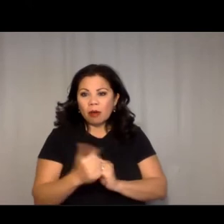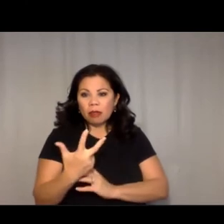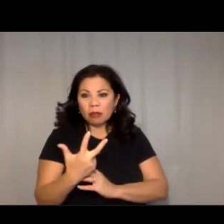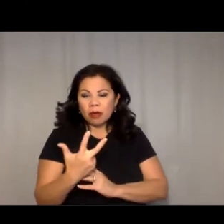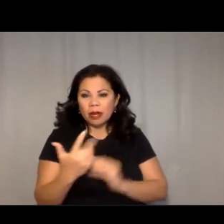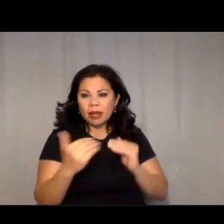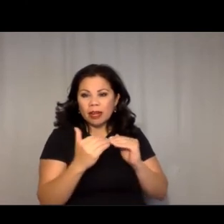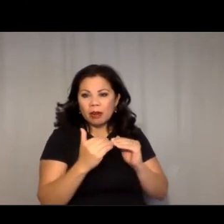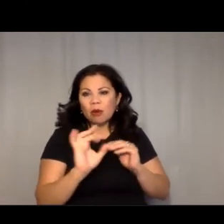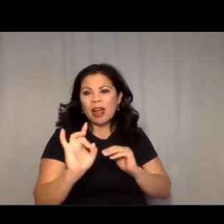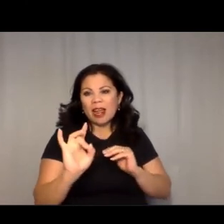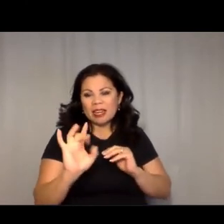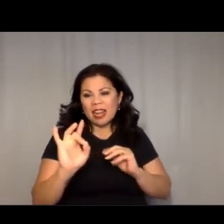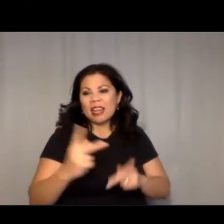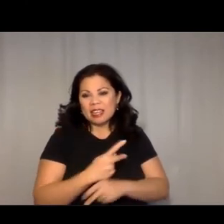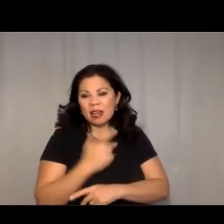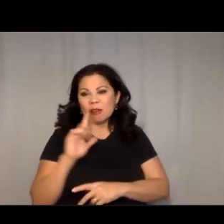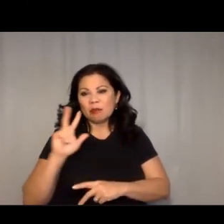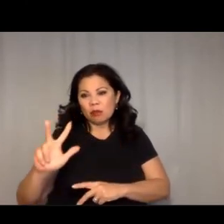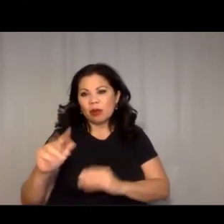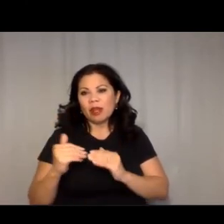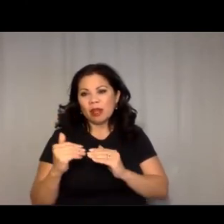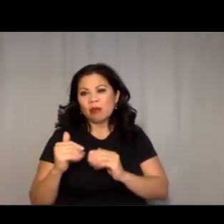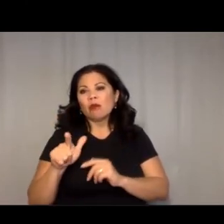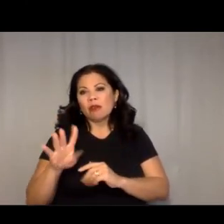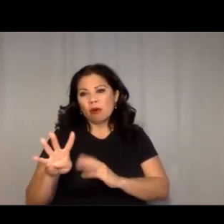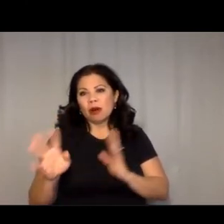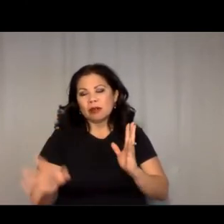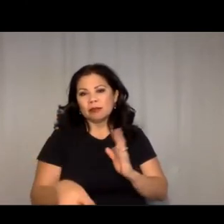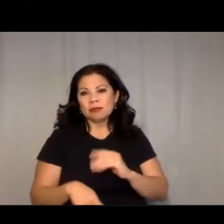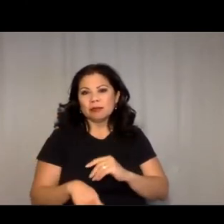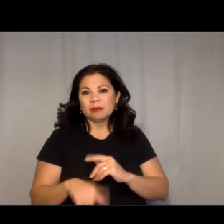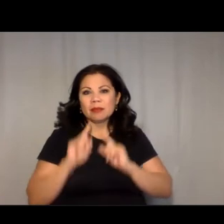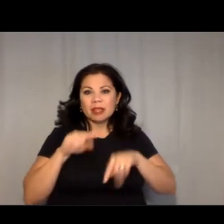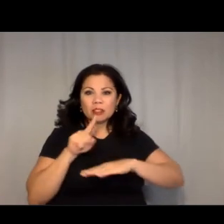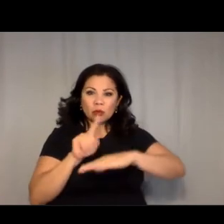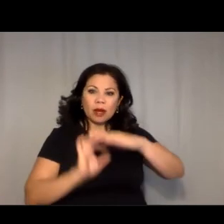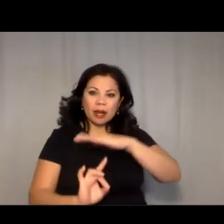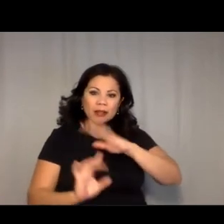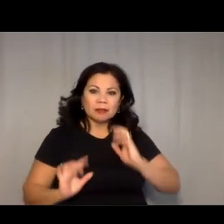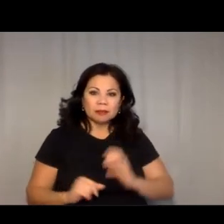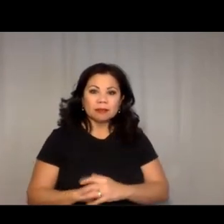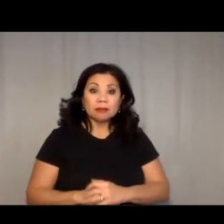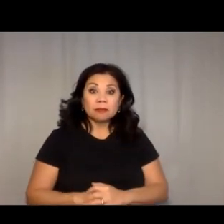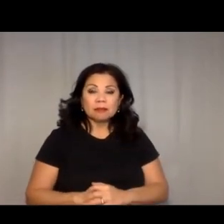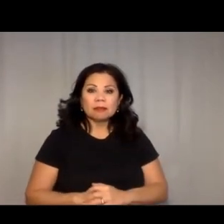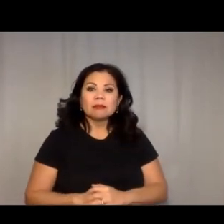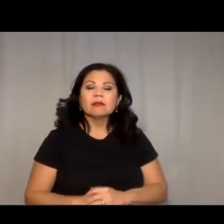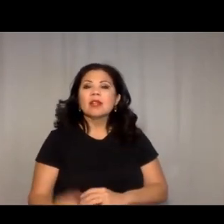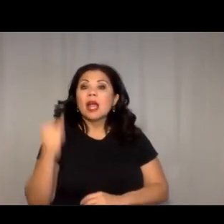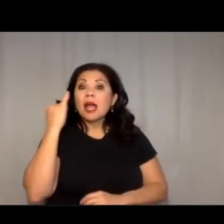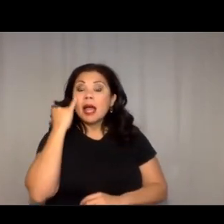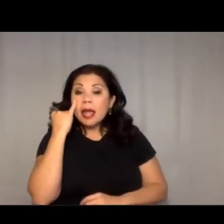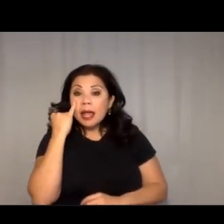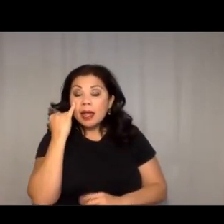times. Okay, 8 times 3 is 24, 0, 8. There we go. What if I wanted to do